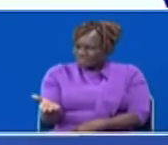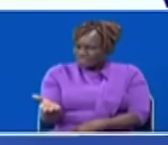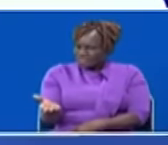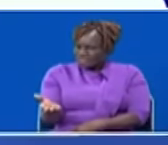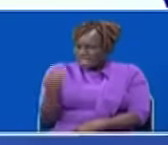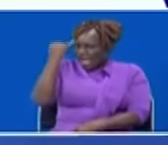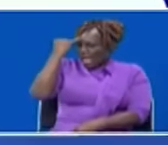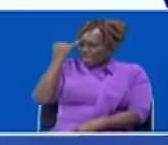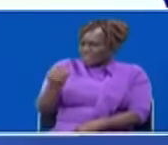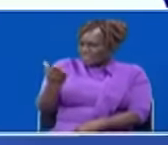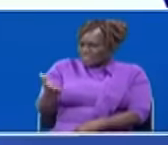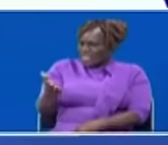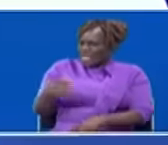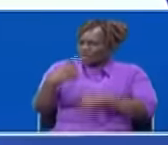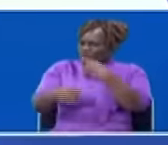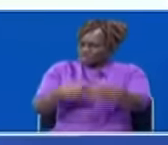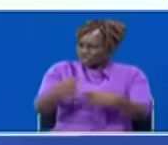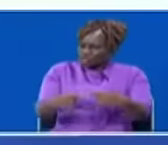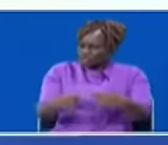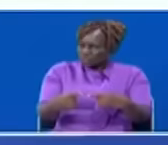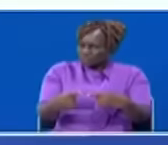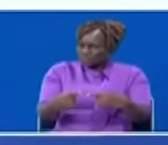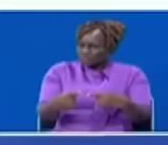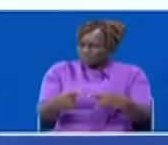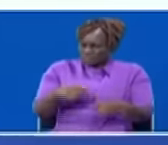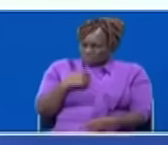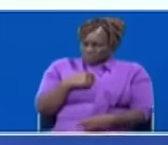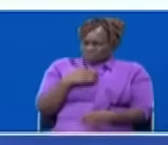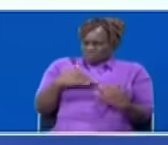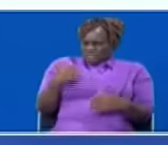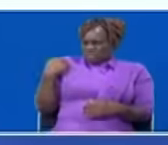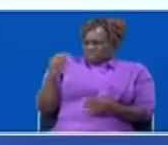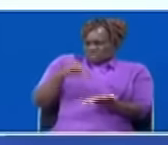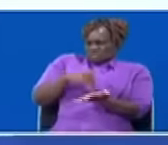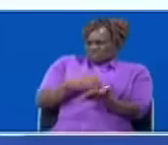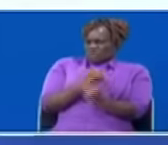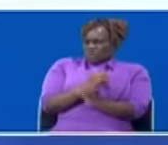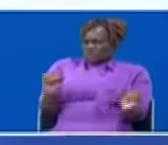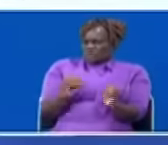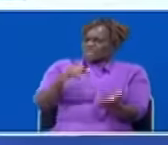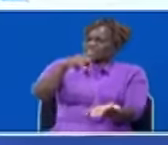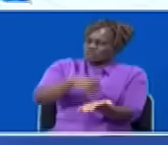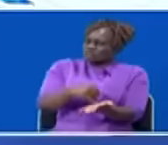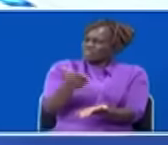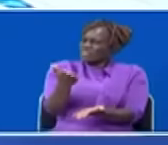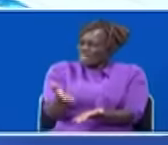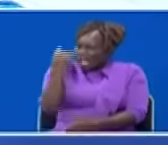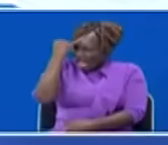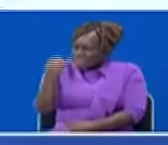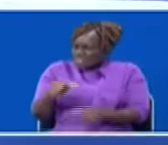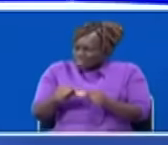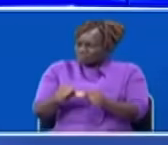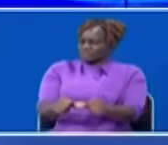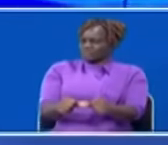these ideals still driving the movement? In your view, do they? When people feel that they're not included, mm-hmm. is inclusivity still an idea that drives